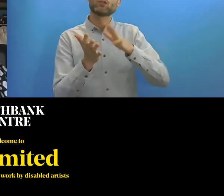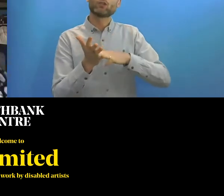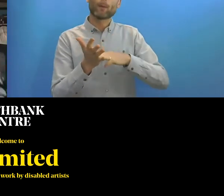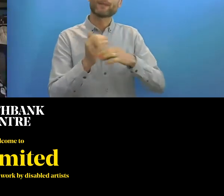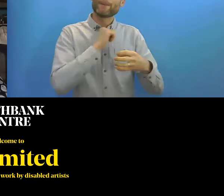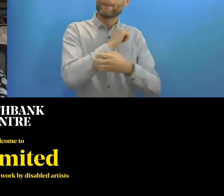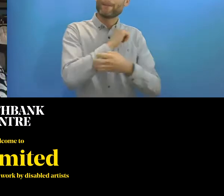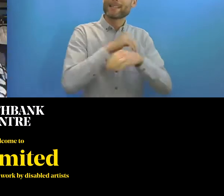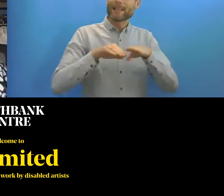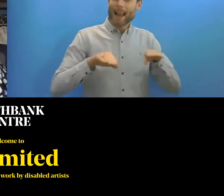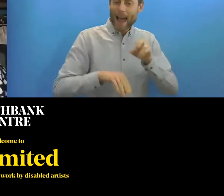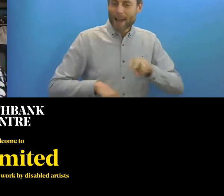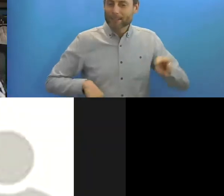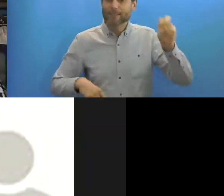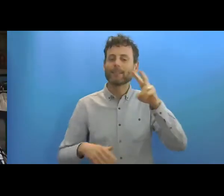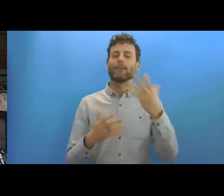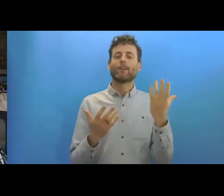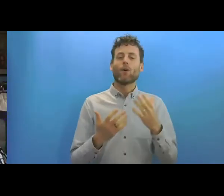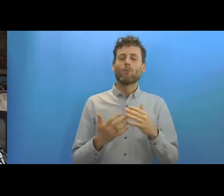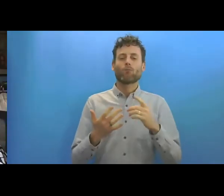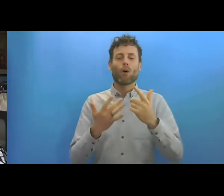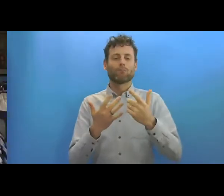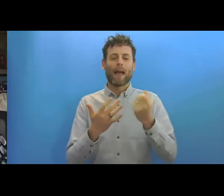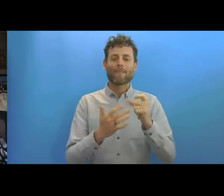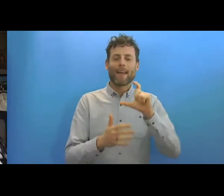like Claire Kim's The Way You Look at Me Tonight.